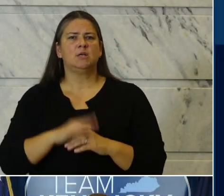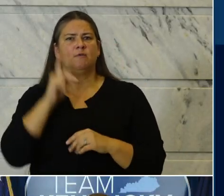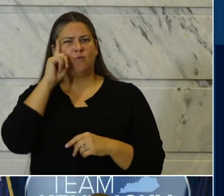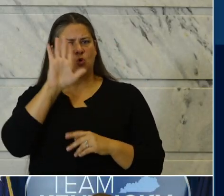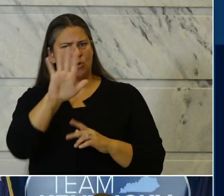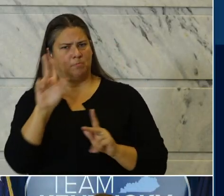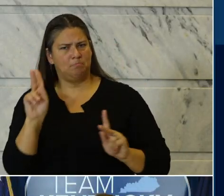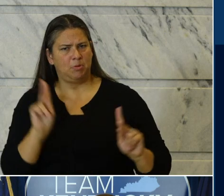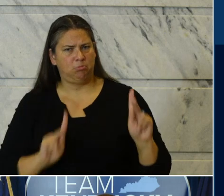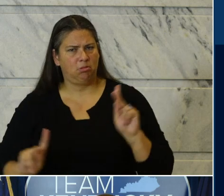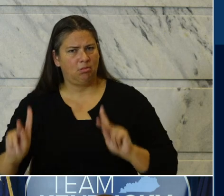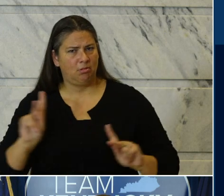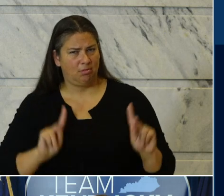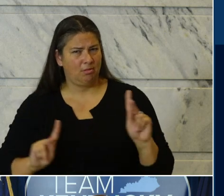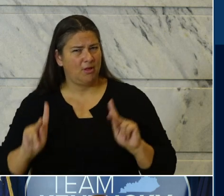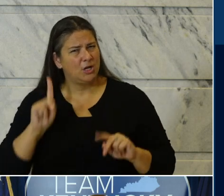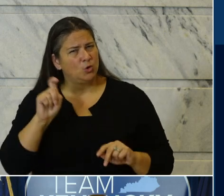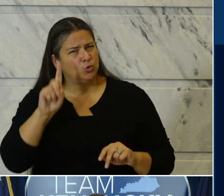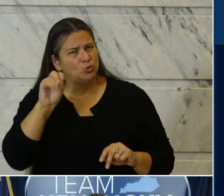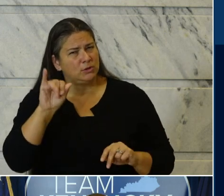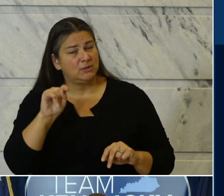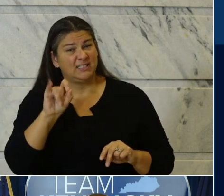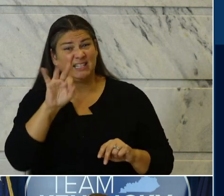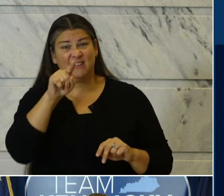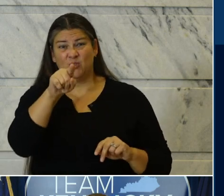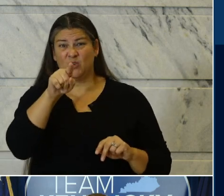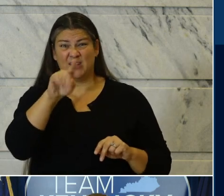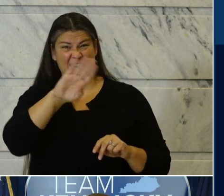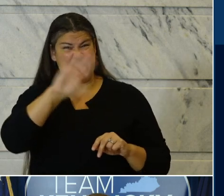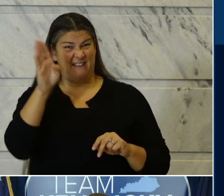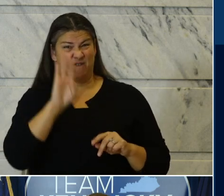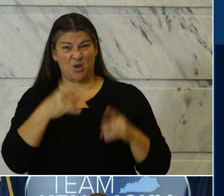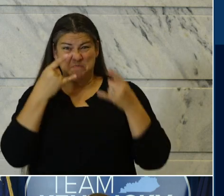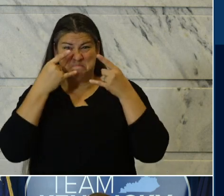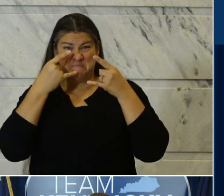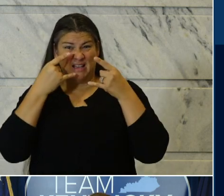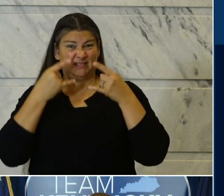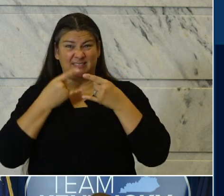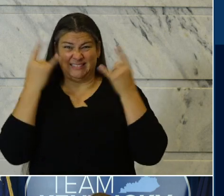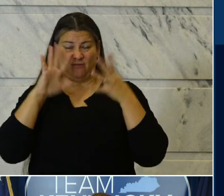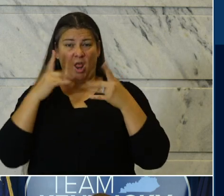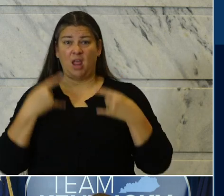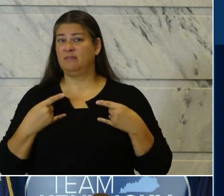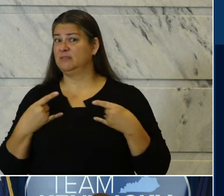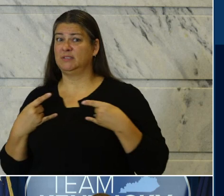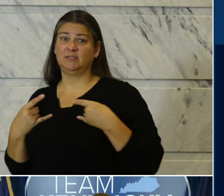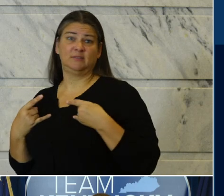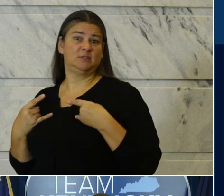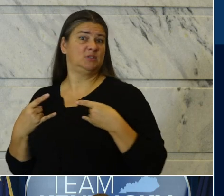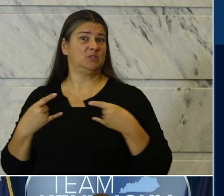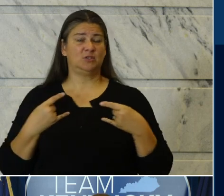have never done it, I mean, we've lost over 200,000 people in this country.